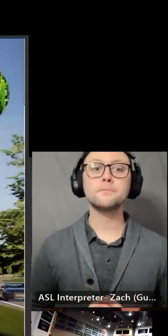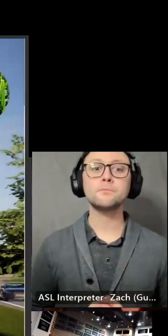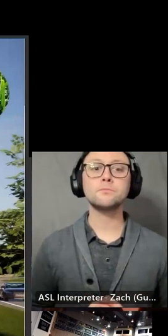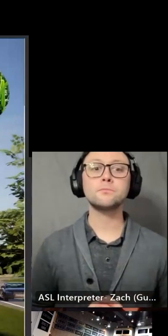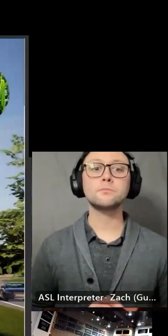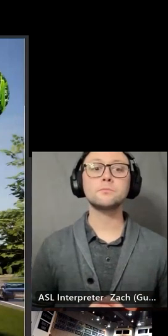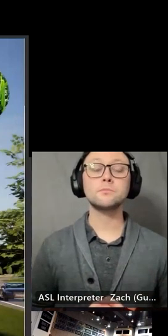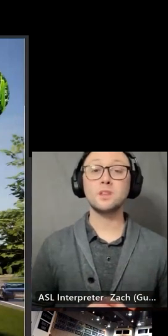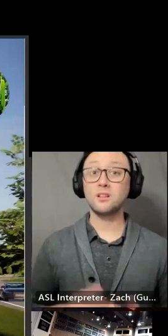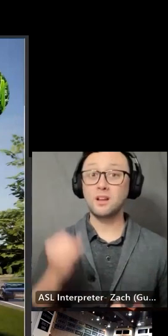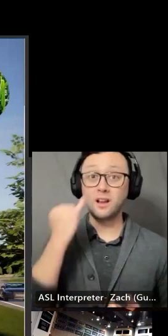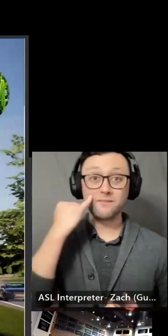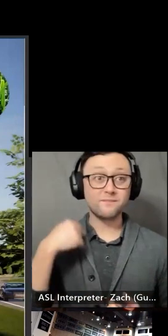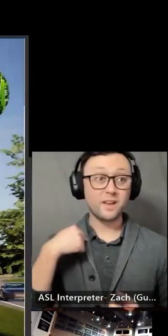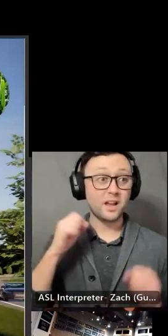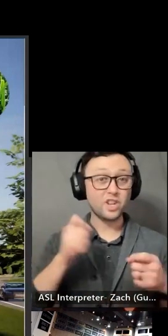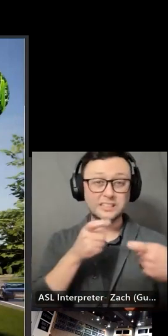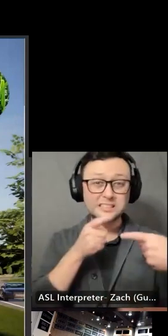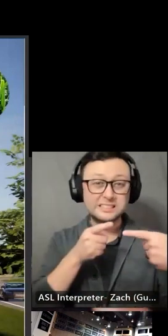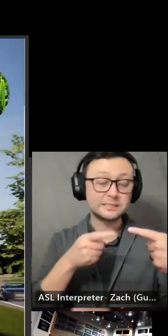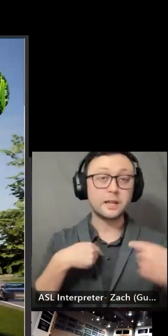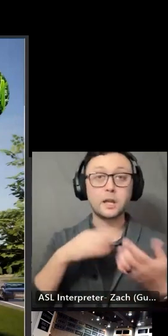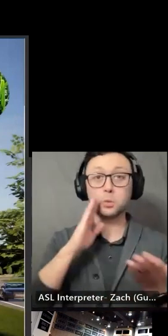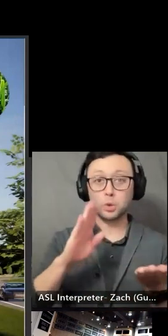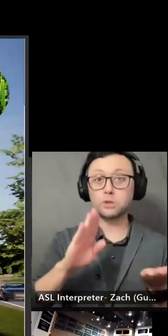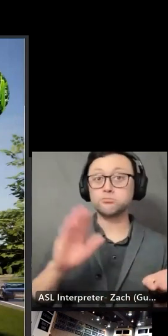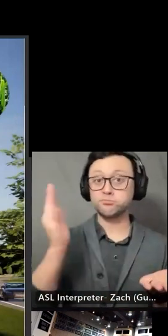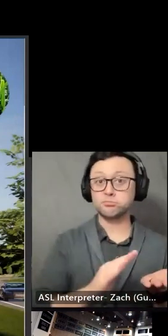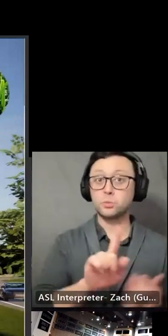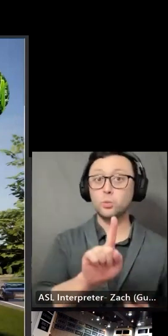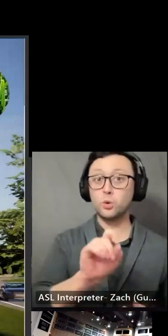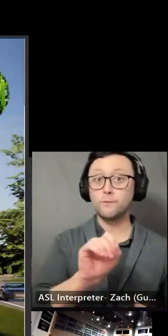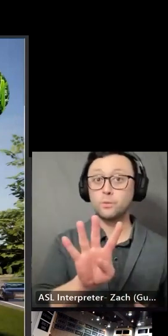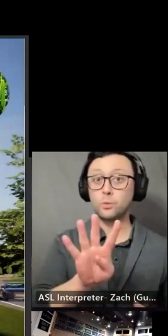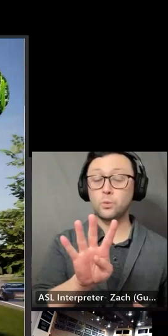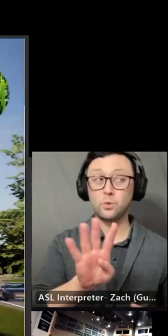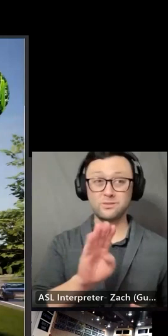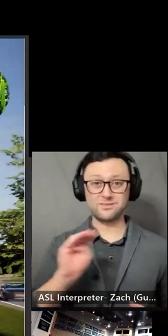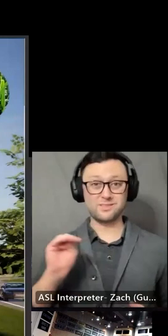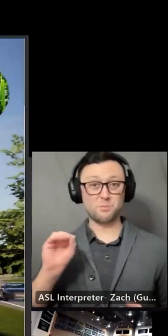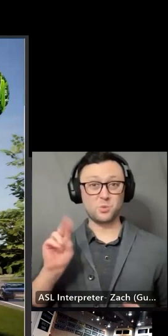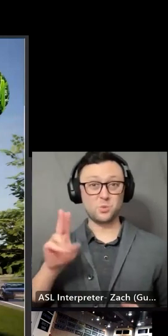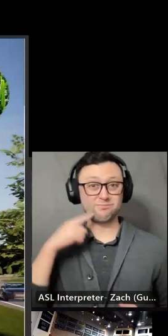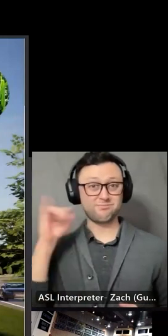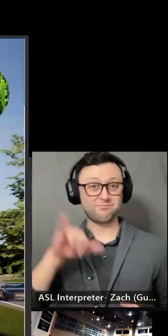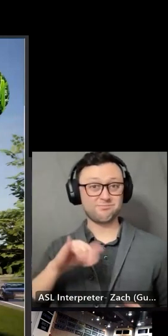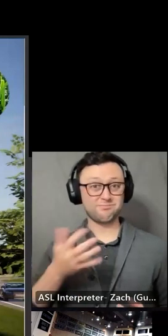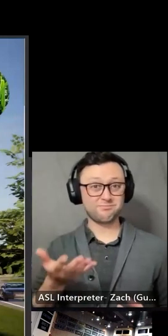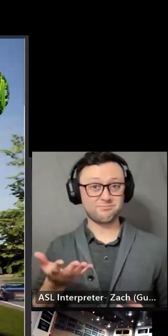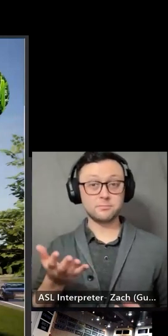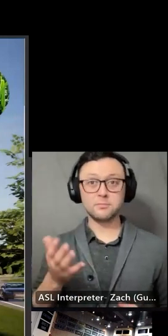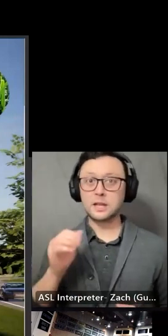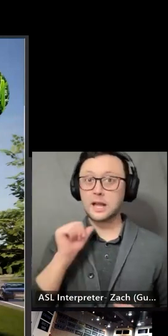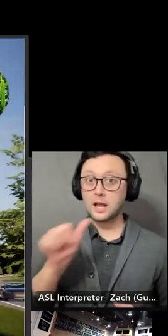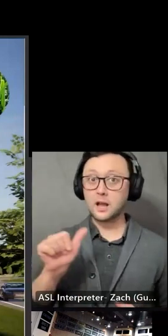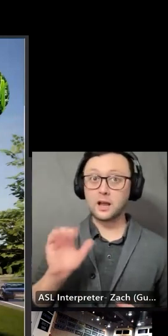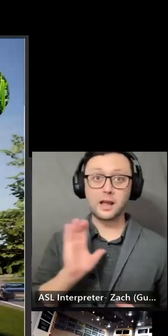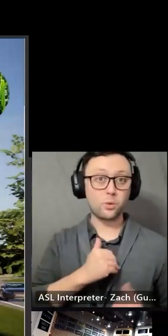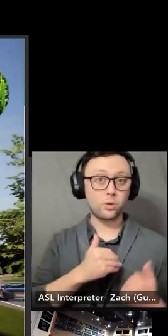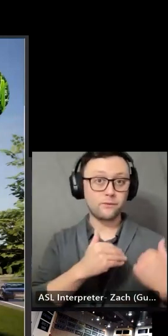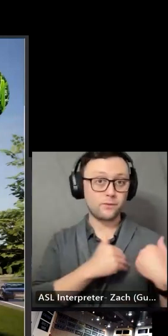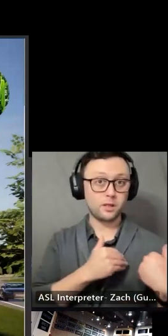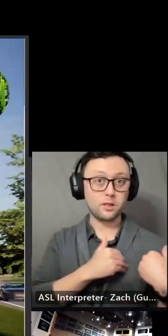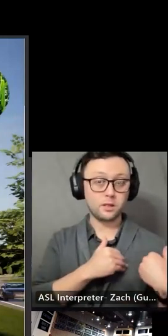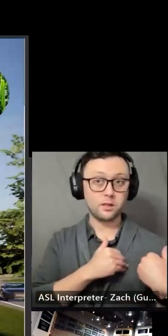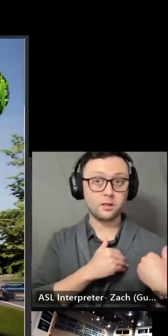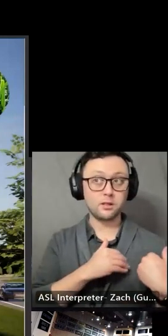down to 104. You read the MOU. It's there for a reason. It is not our fault that we did not get